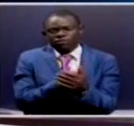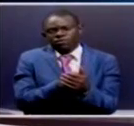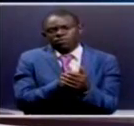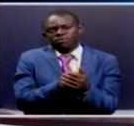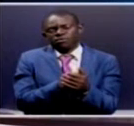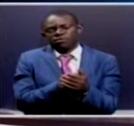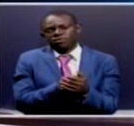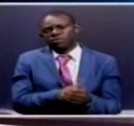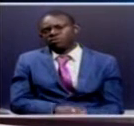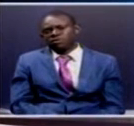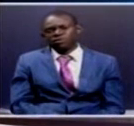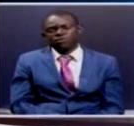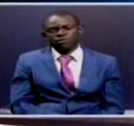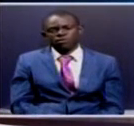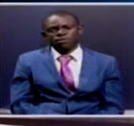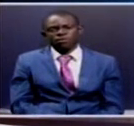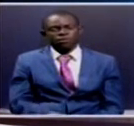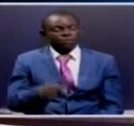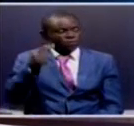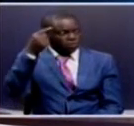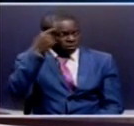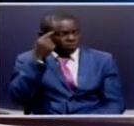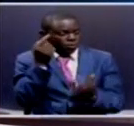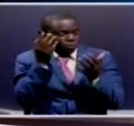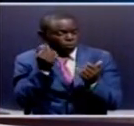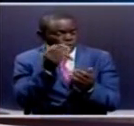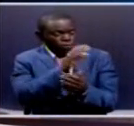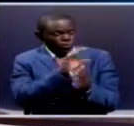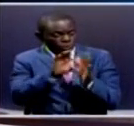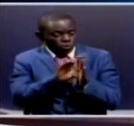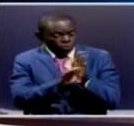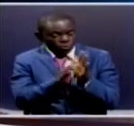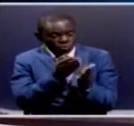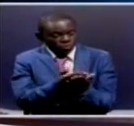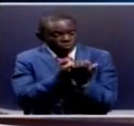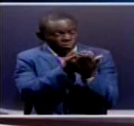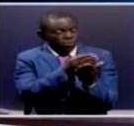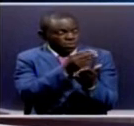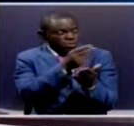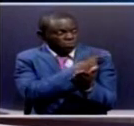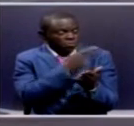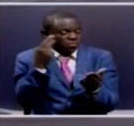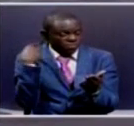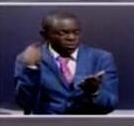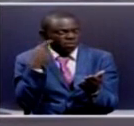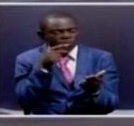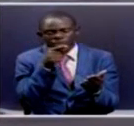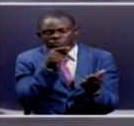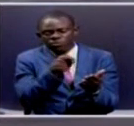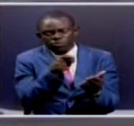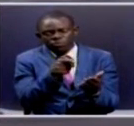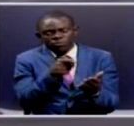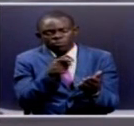that what comes out of this forum will be people's wishes and representation? Because the members of